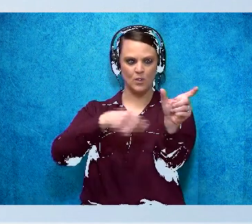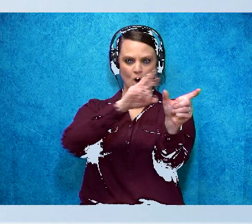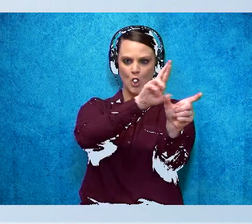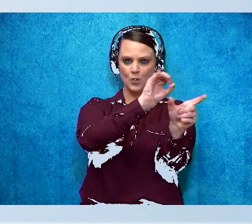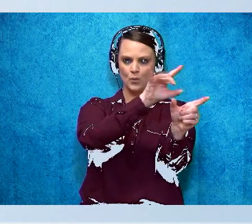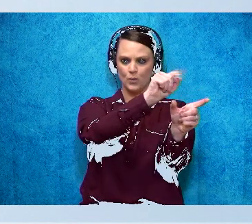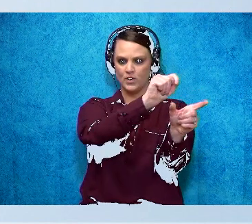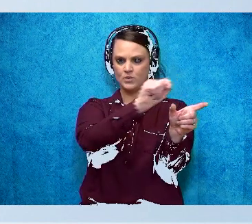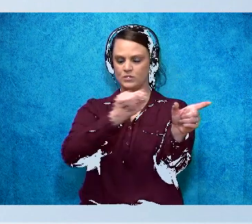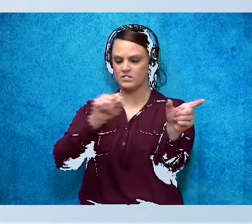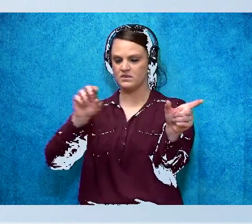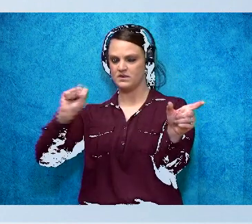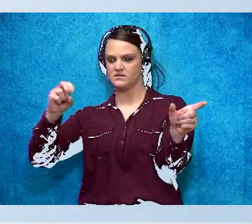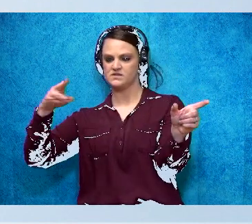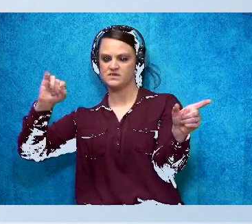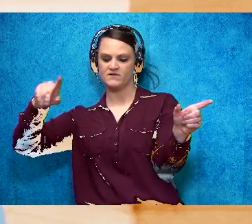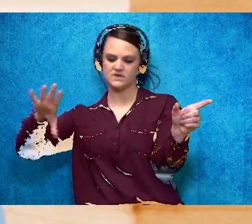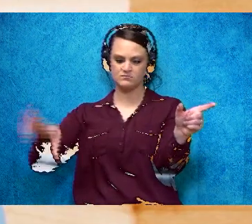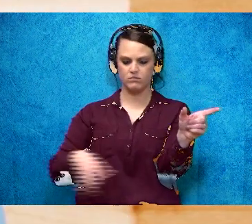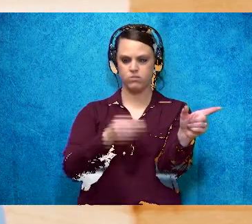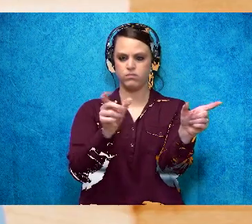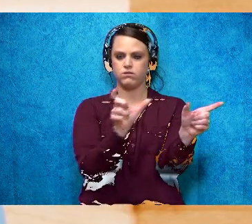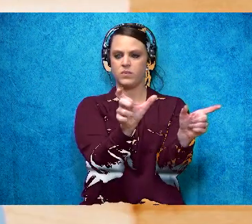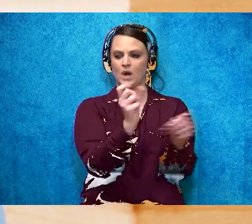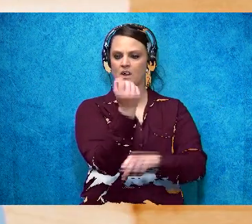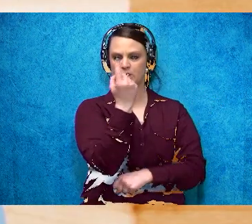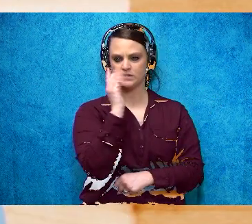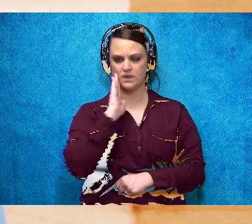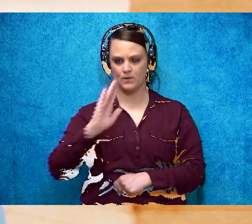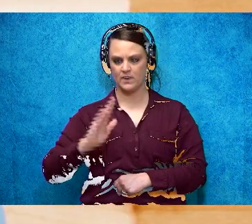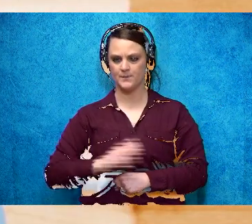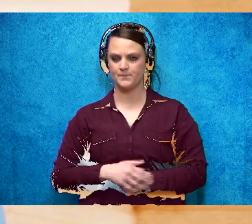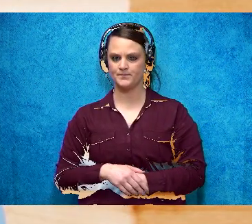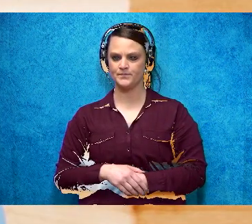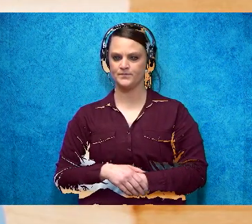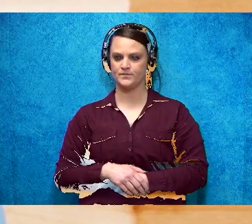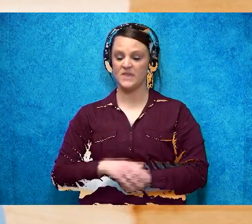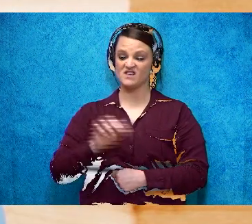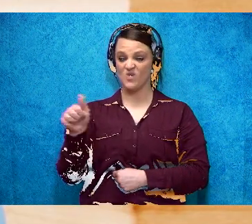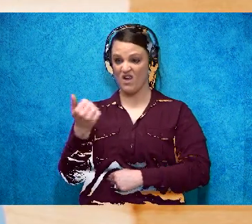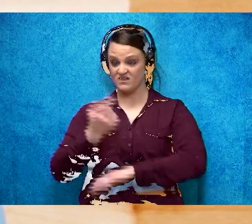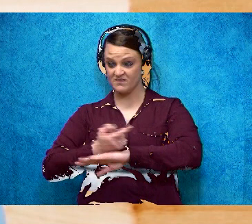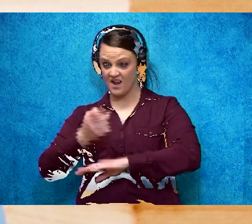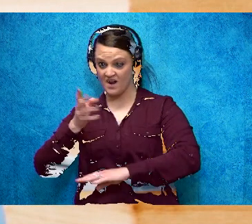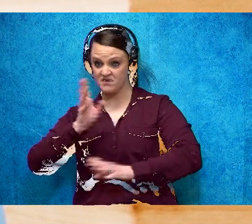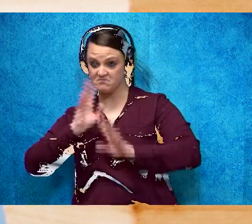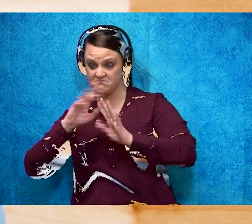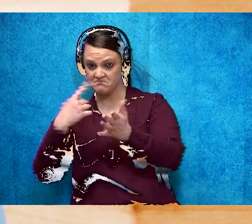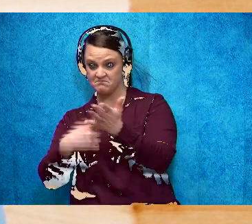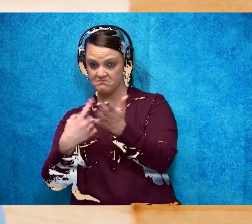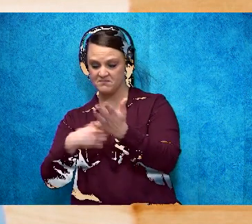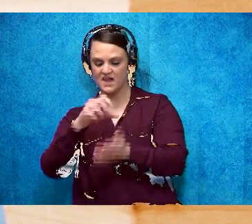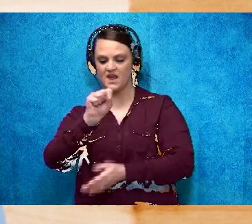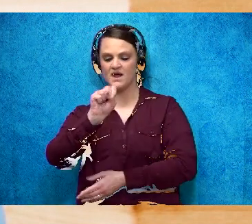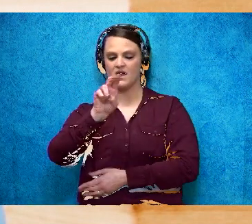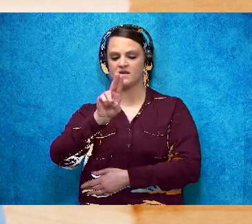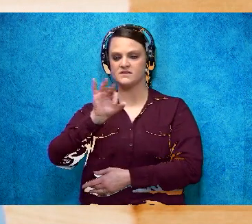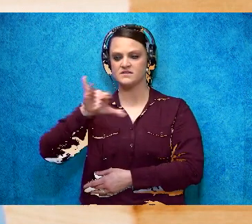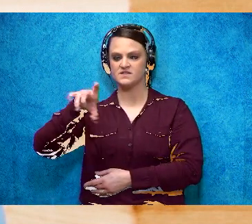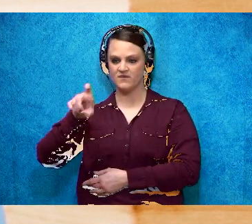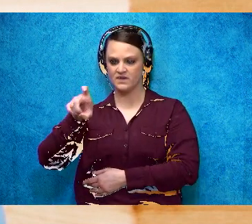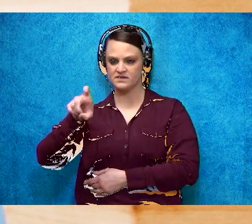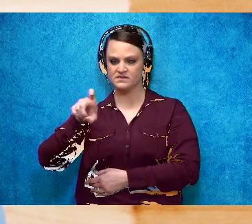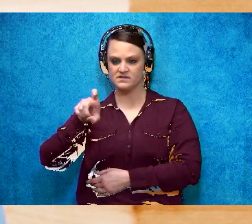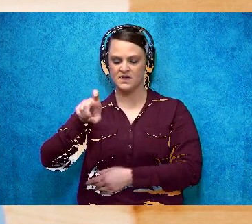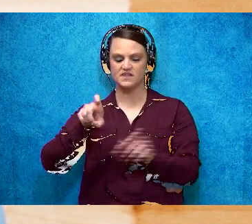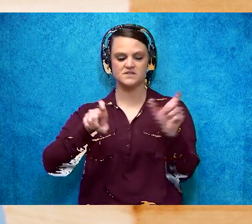able to work with these words. A suffix, we talked about this the other day, is a set of letters or